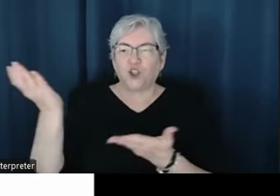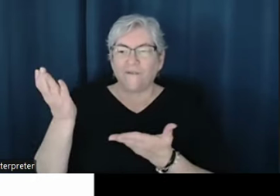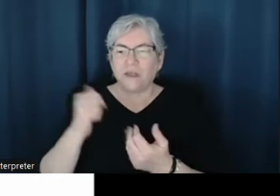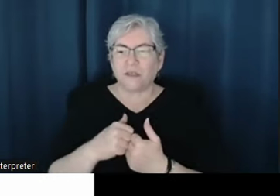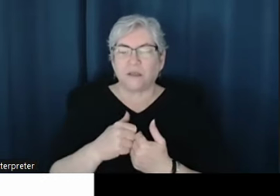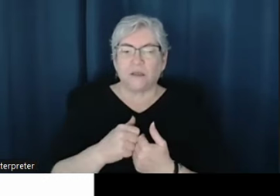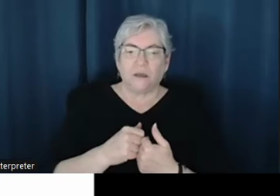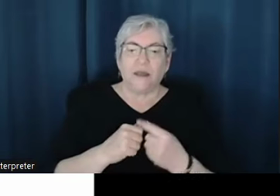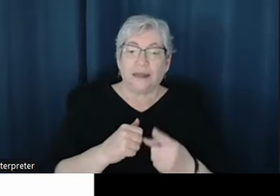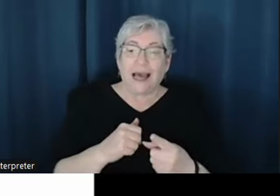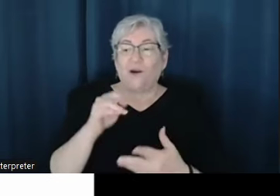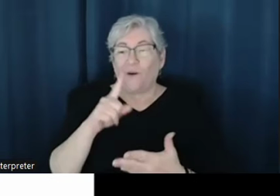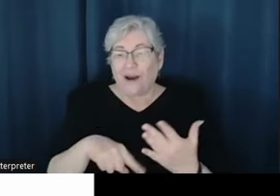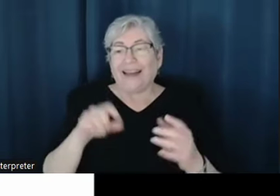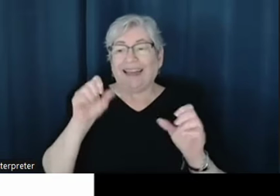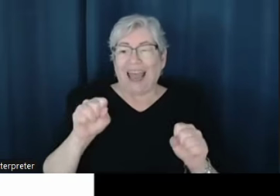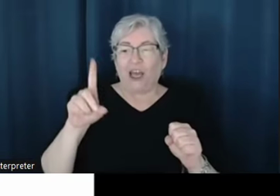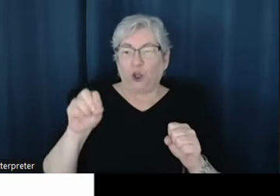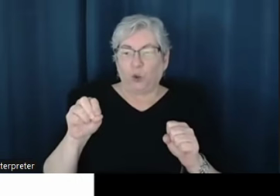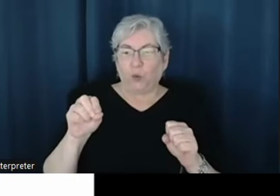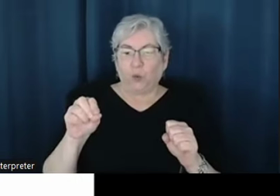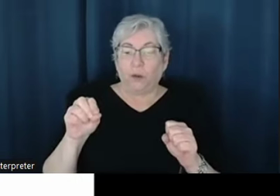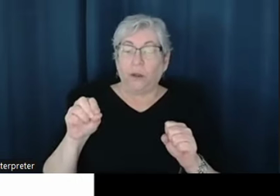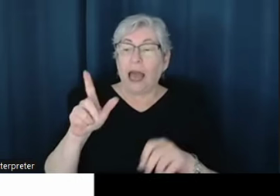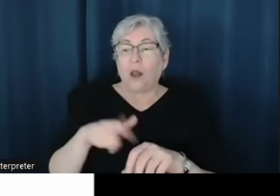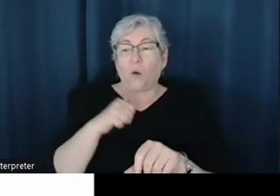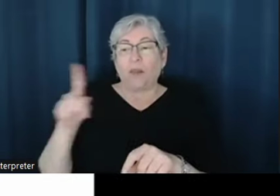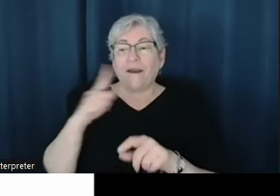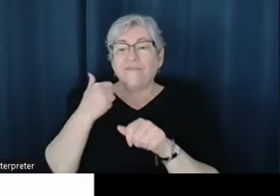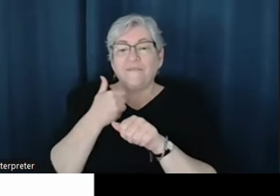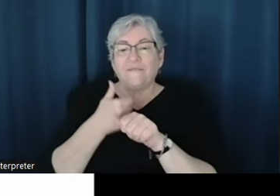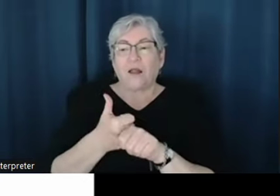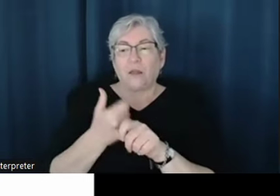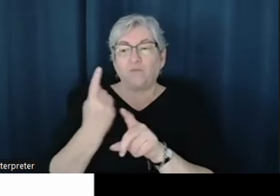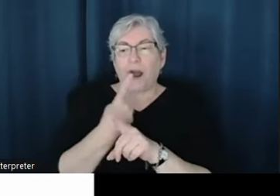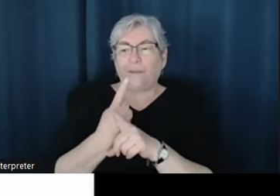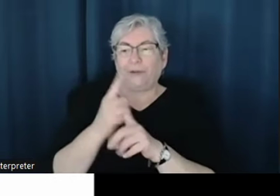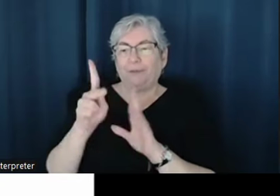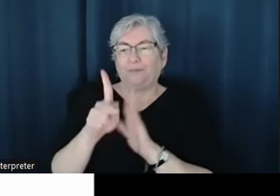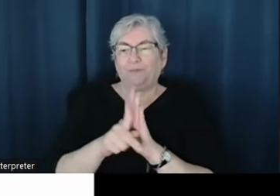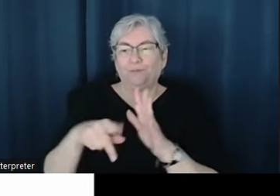this is what they are allowed to do as long as they follow proper procedures.